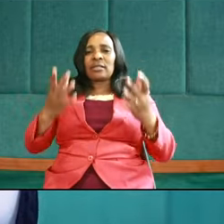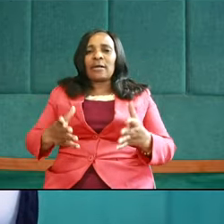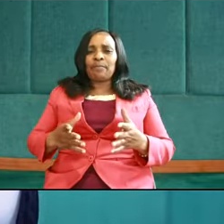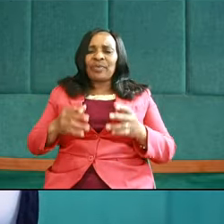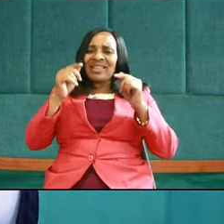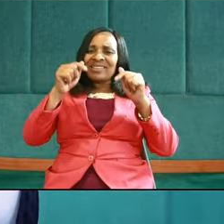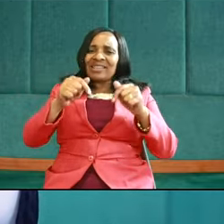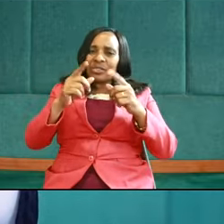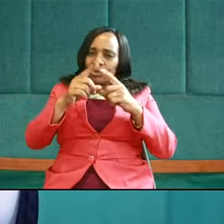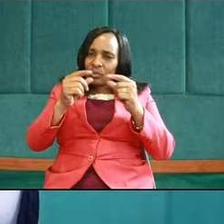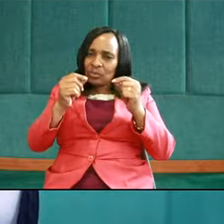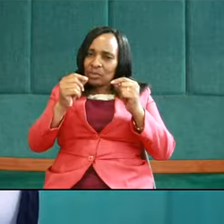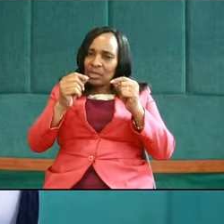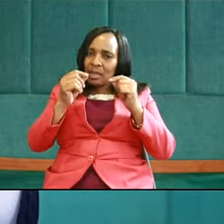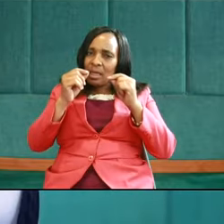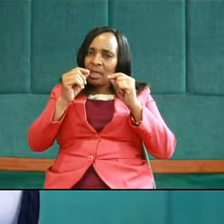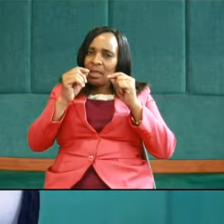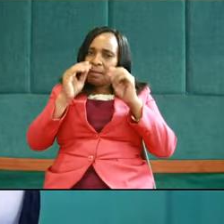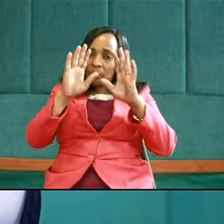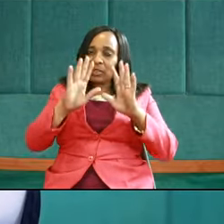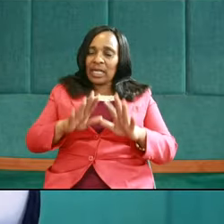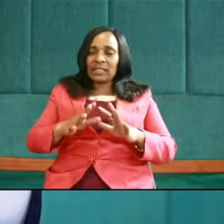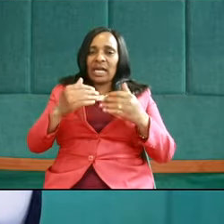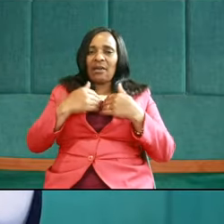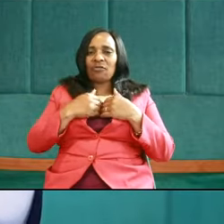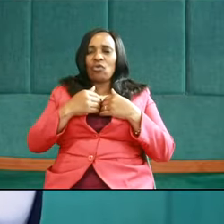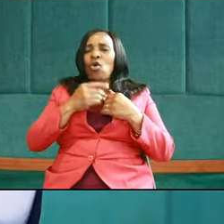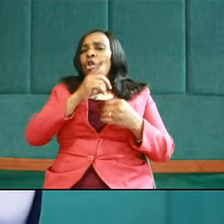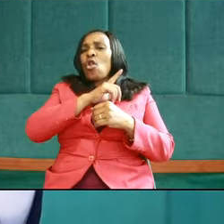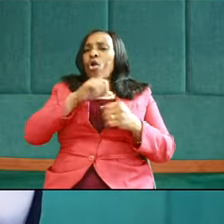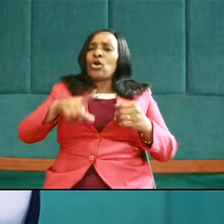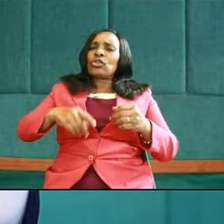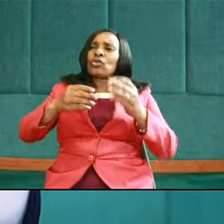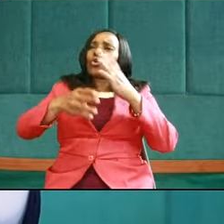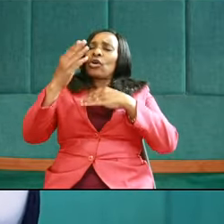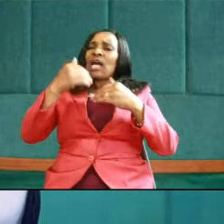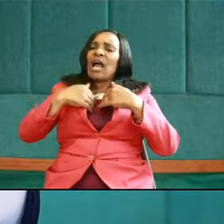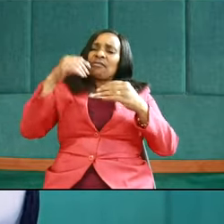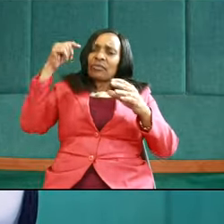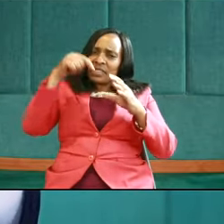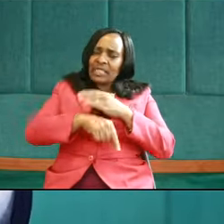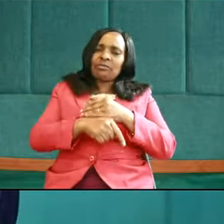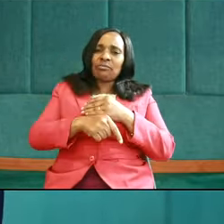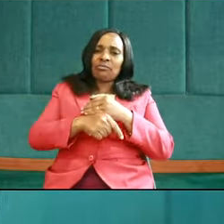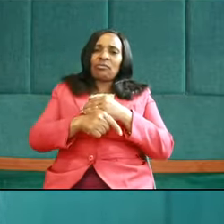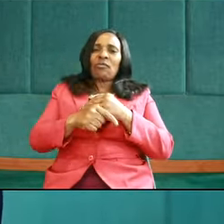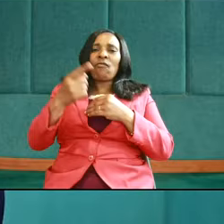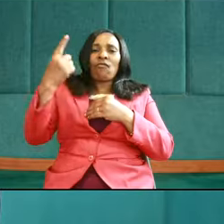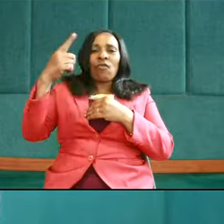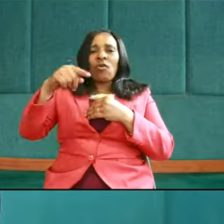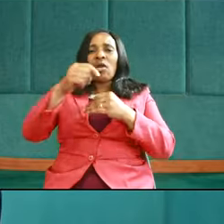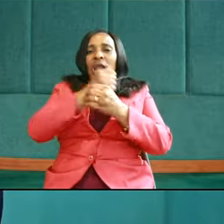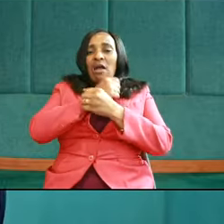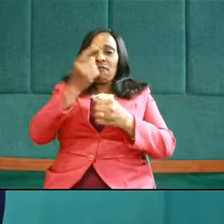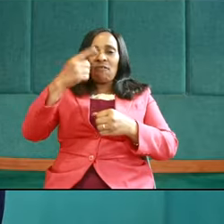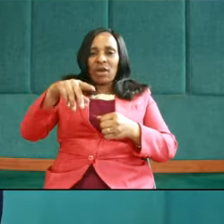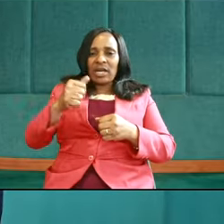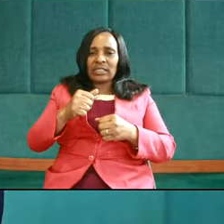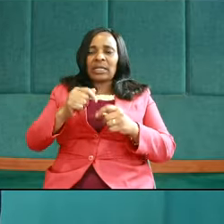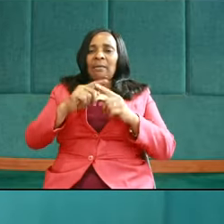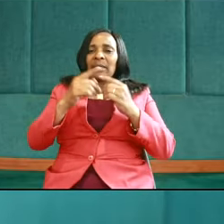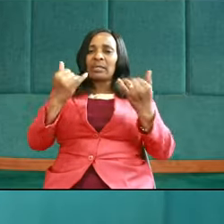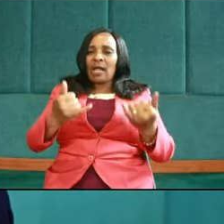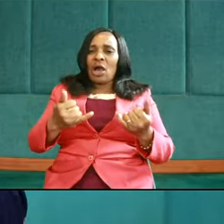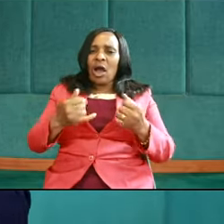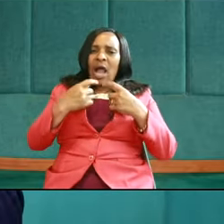is really important because God has deep, deep love for us because he created us, but he despises the sin that we engage